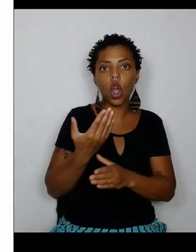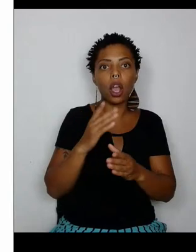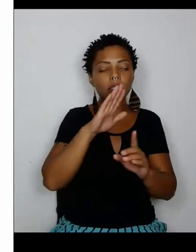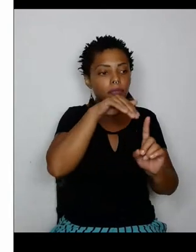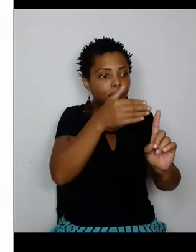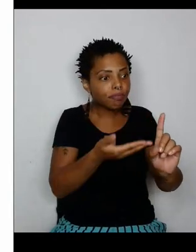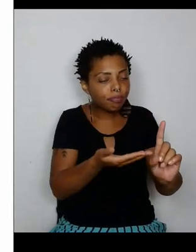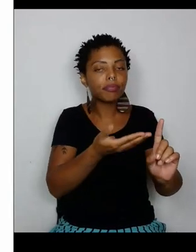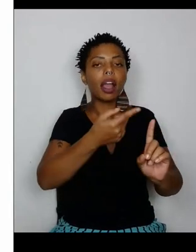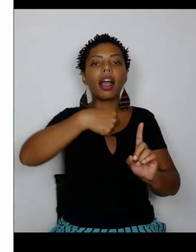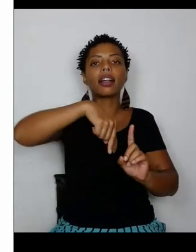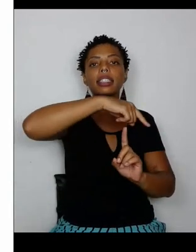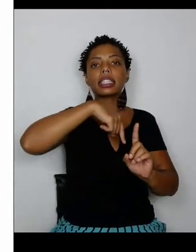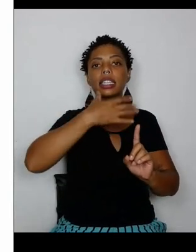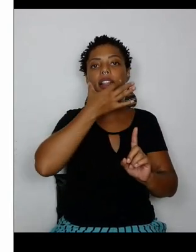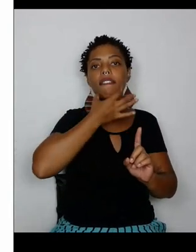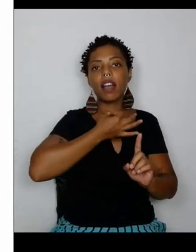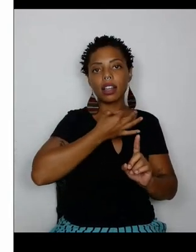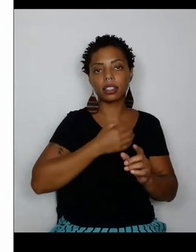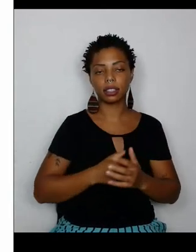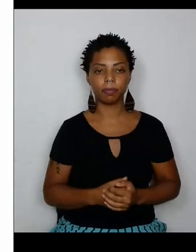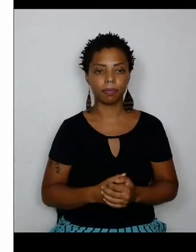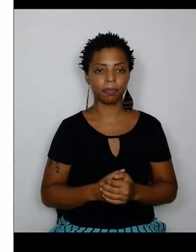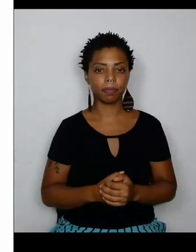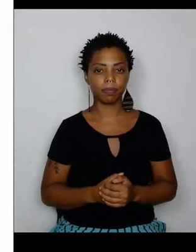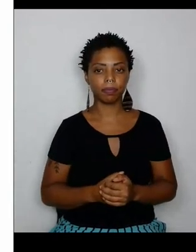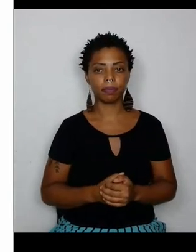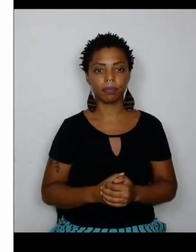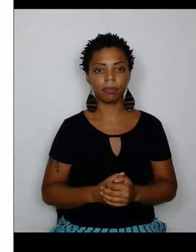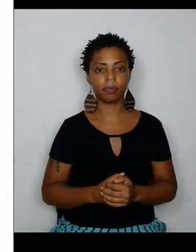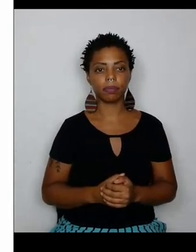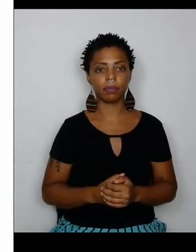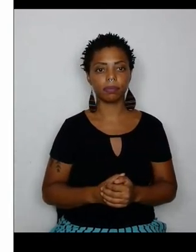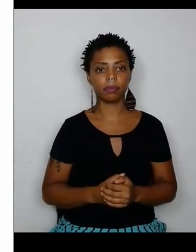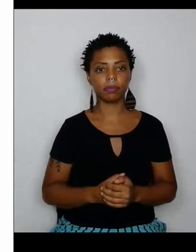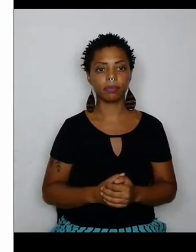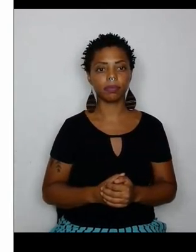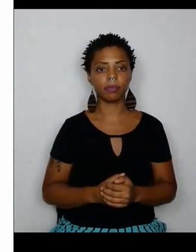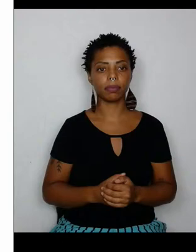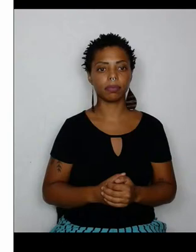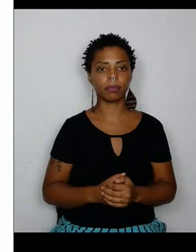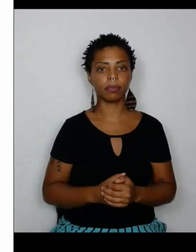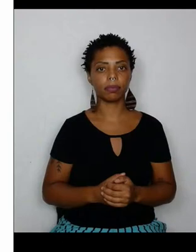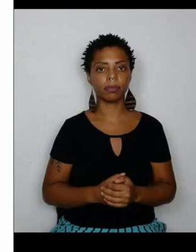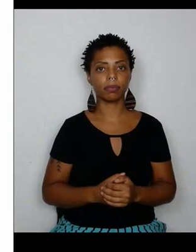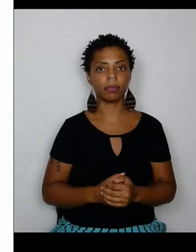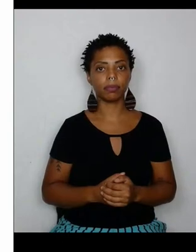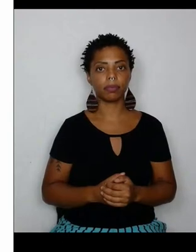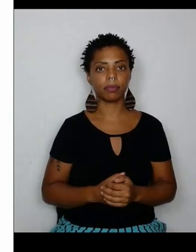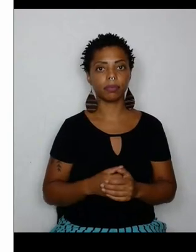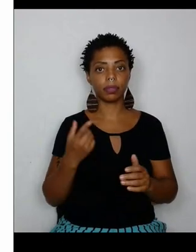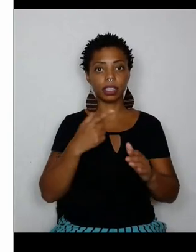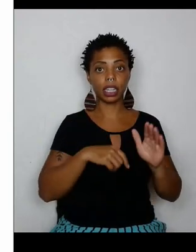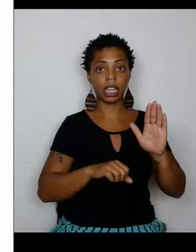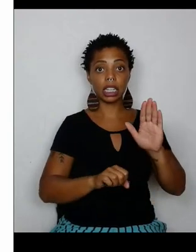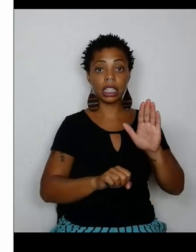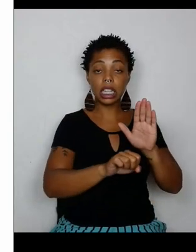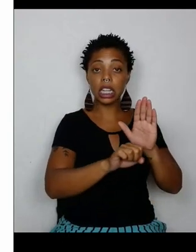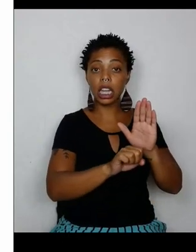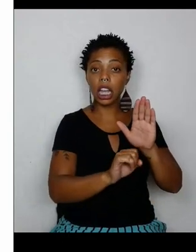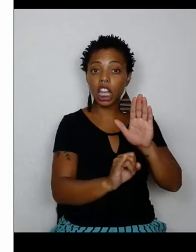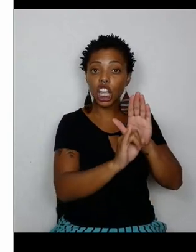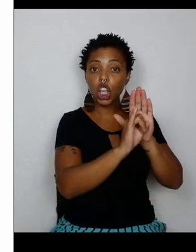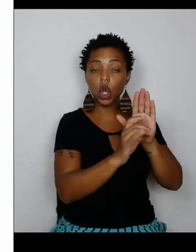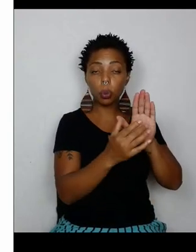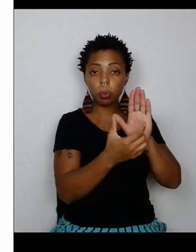a concurrent resurgence of popular piety included the revival of the holy face cult in 1844 a carmelite